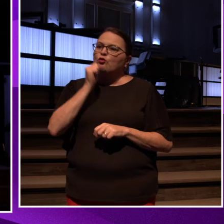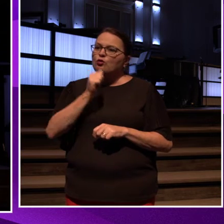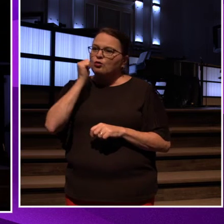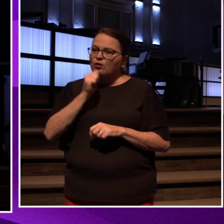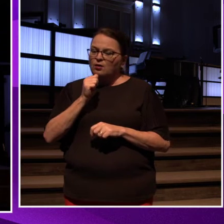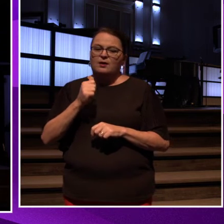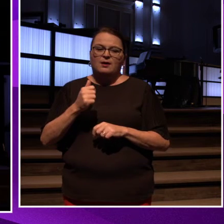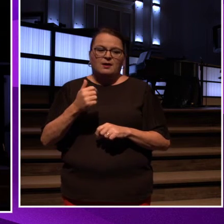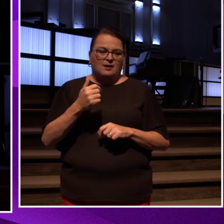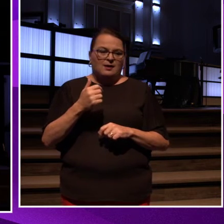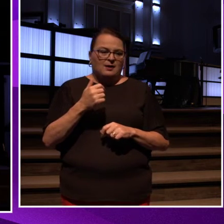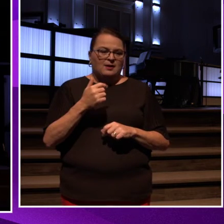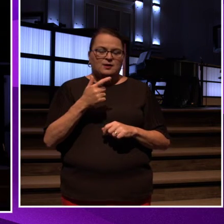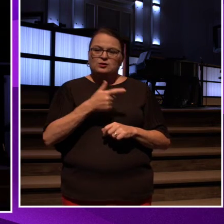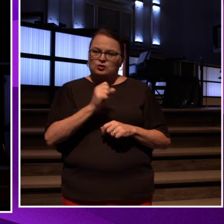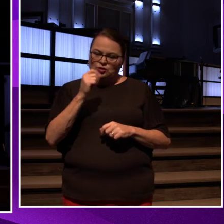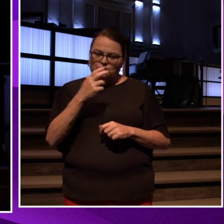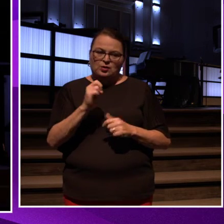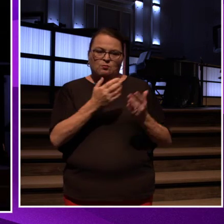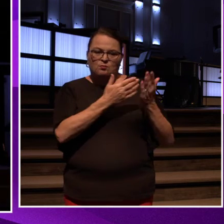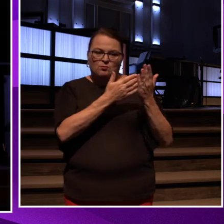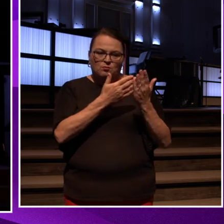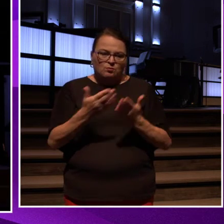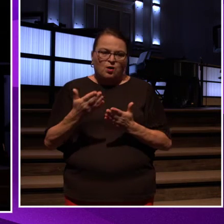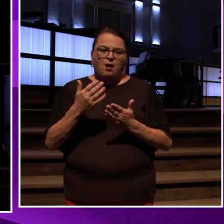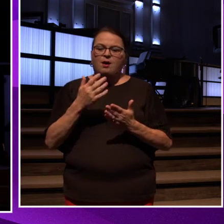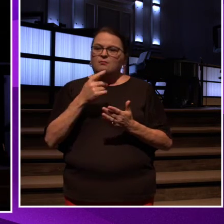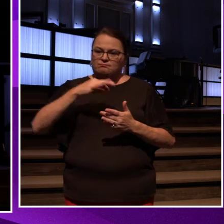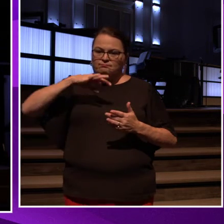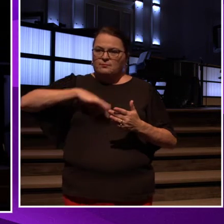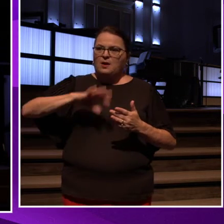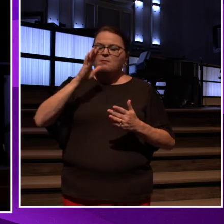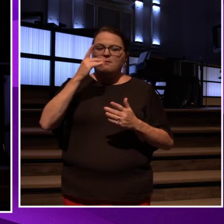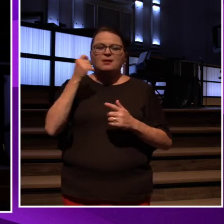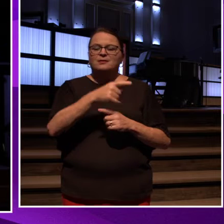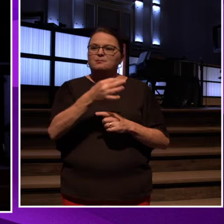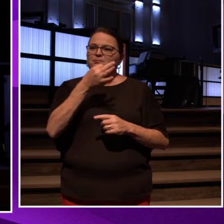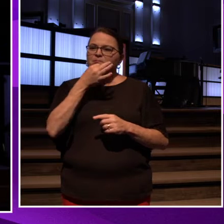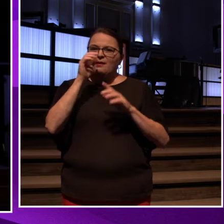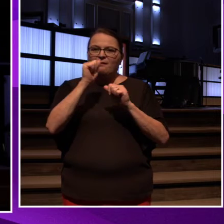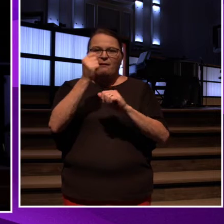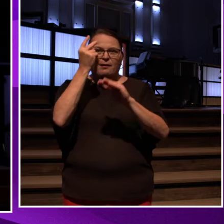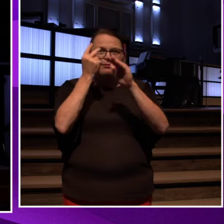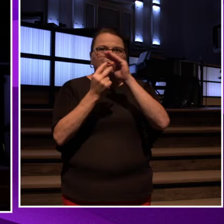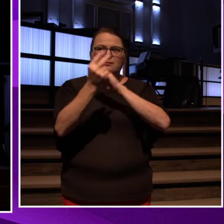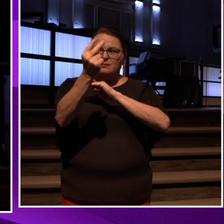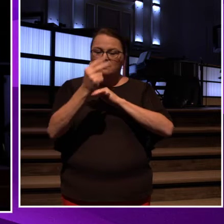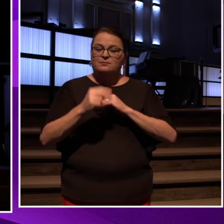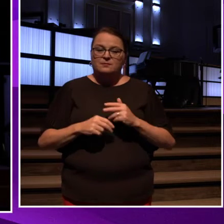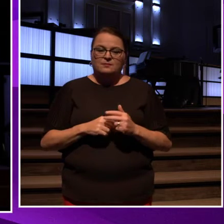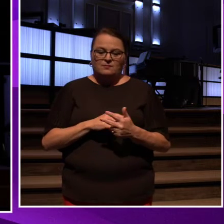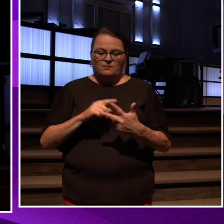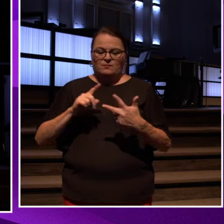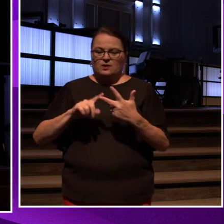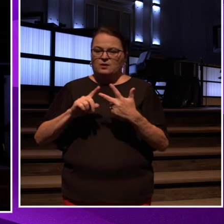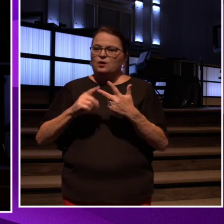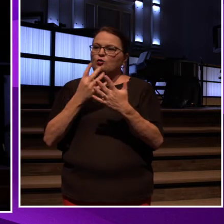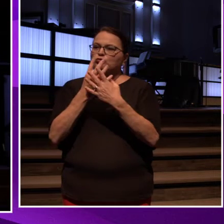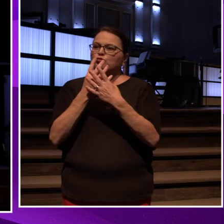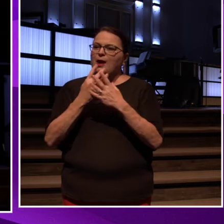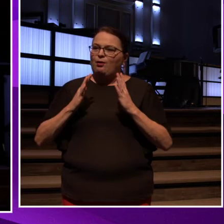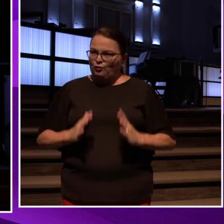spirit of divination, and she brought her owners much gain by fortune telling. And then the third one was this jailer, this